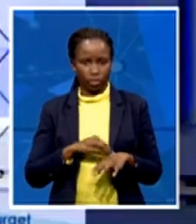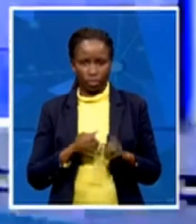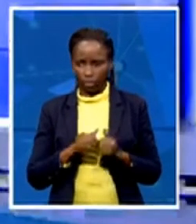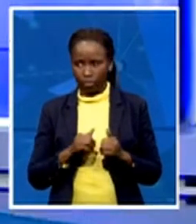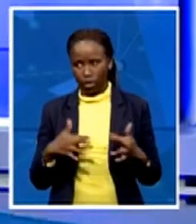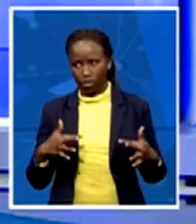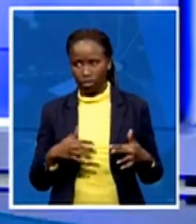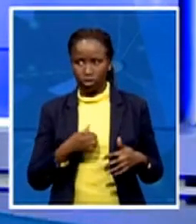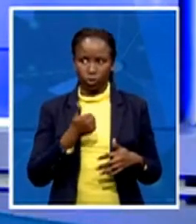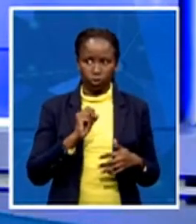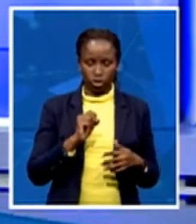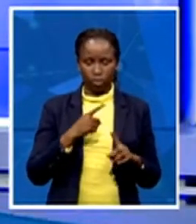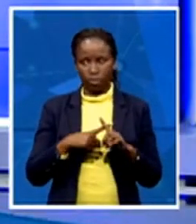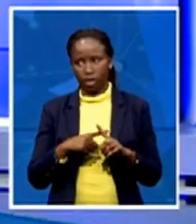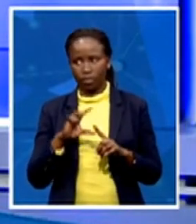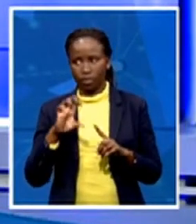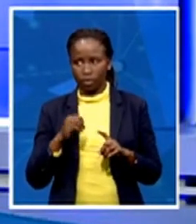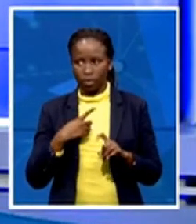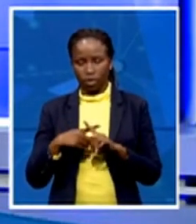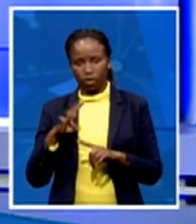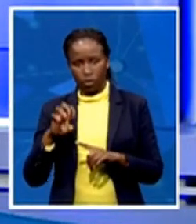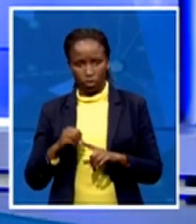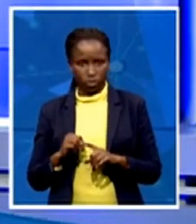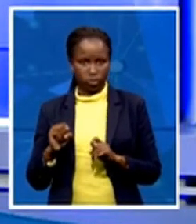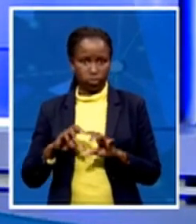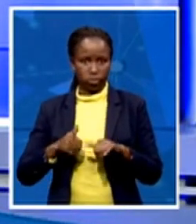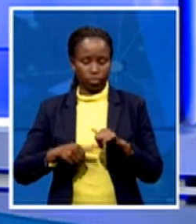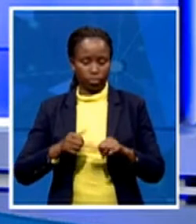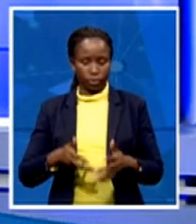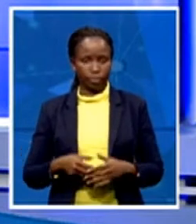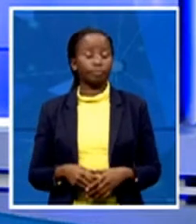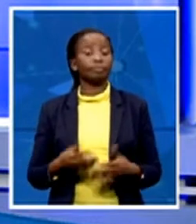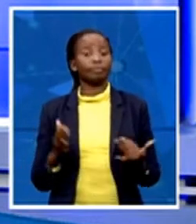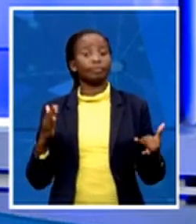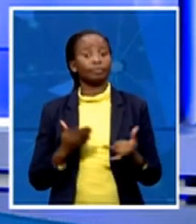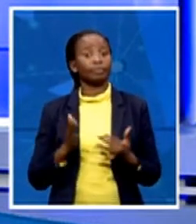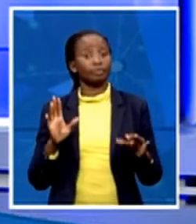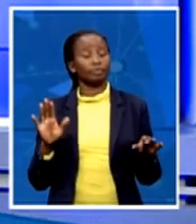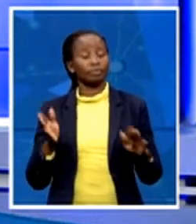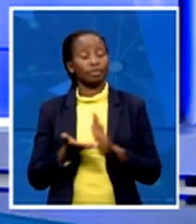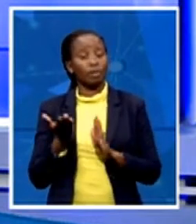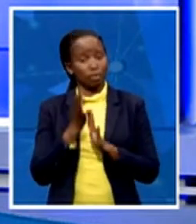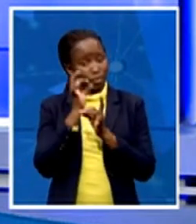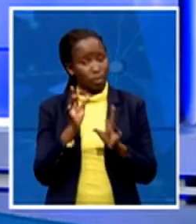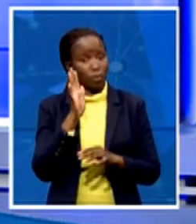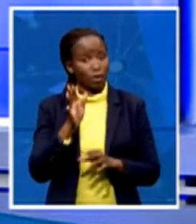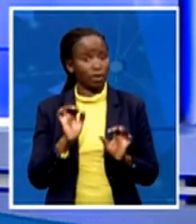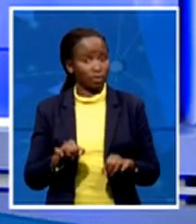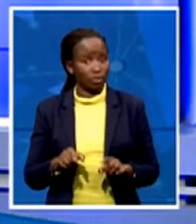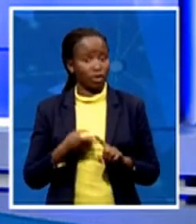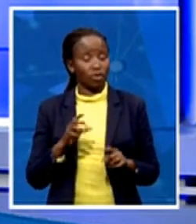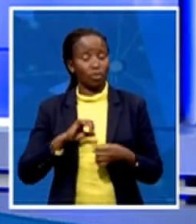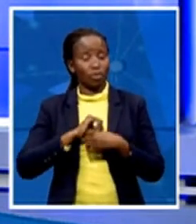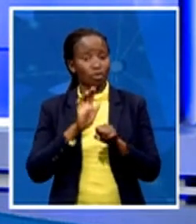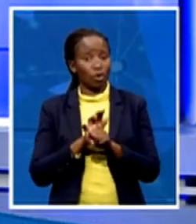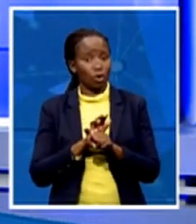40. We're coming up out of that update on the Western Cape COVID-19 and vaccination rollout with Premier Alan